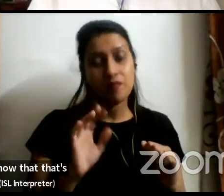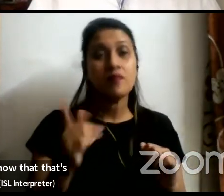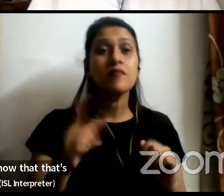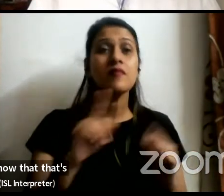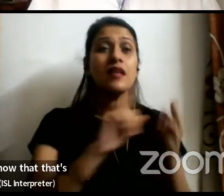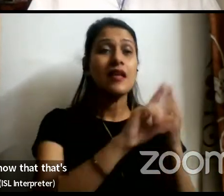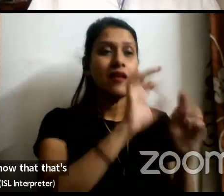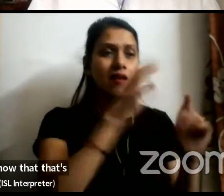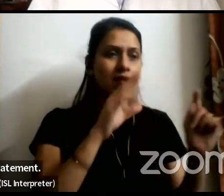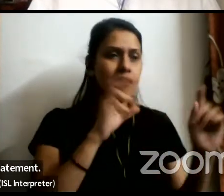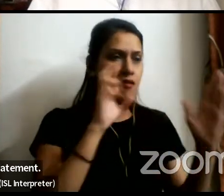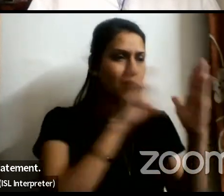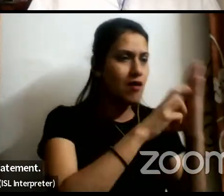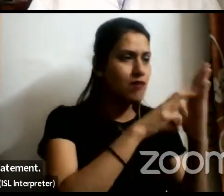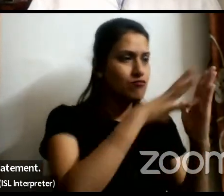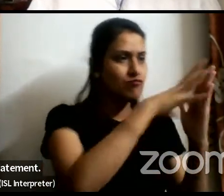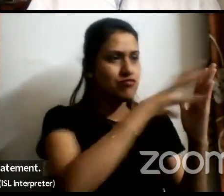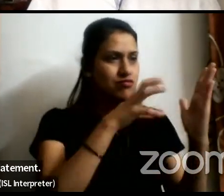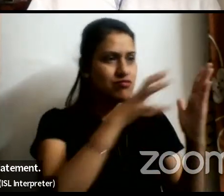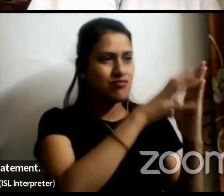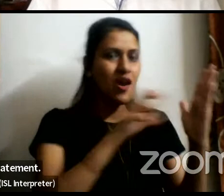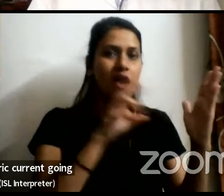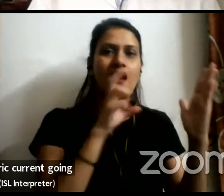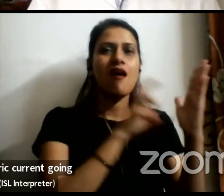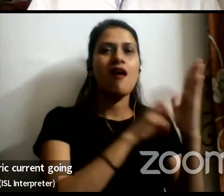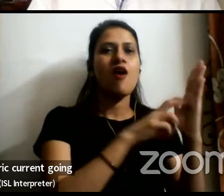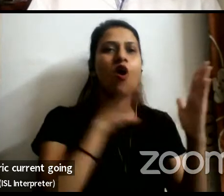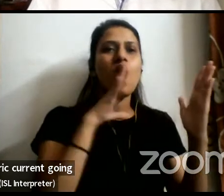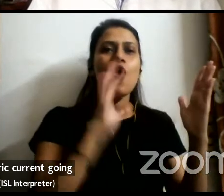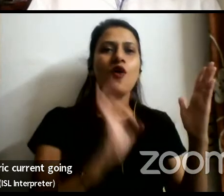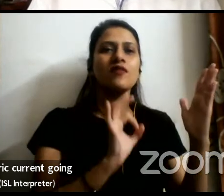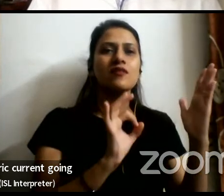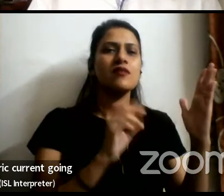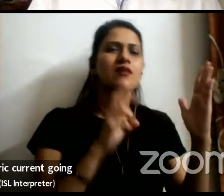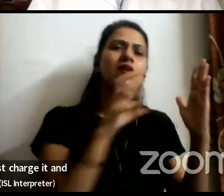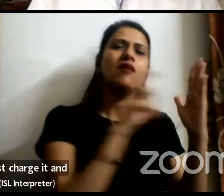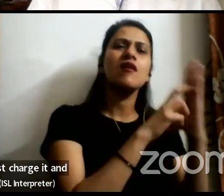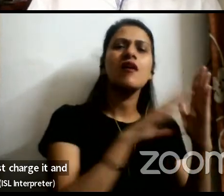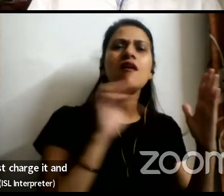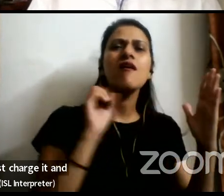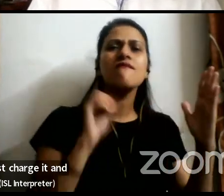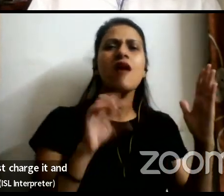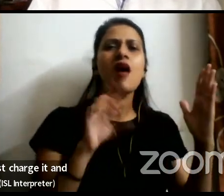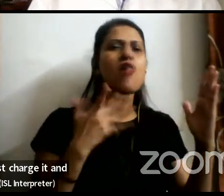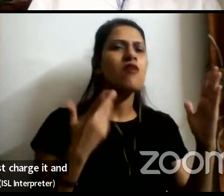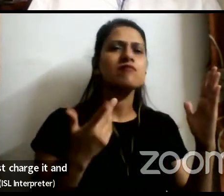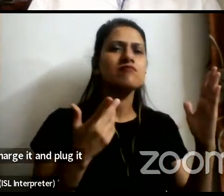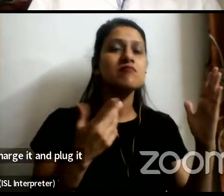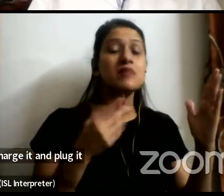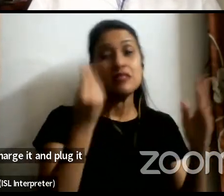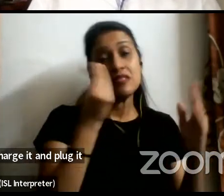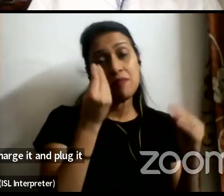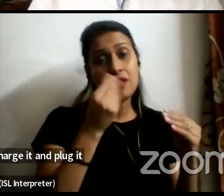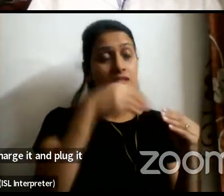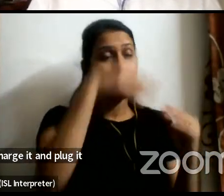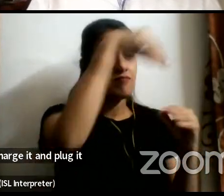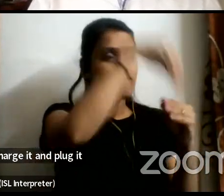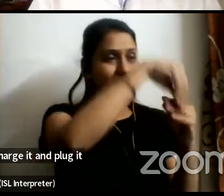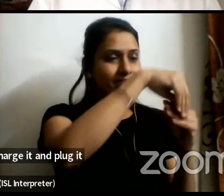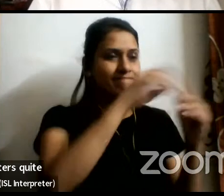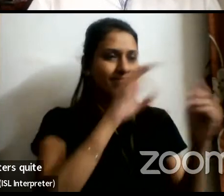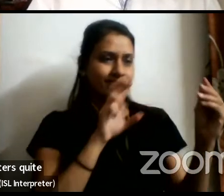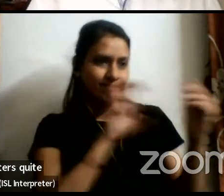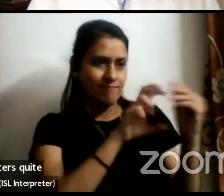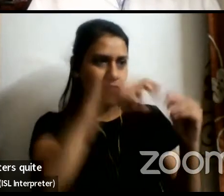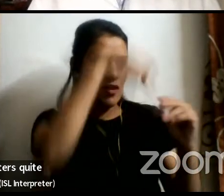current going through your walls, and you can't just charge it and plug it in. And sometimes you need adapters, quite literally. And I think that's exactly